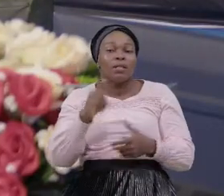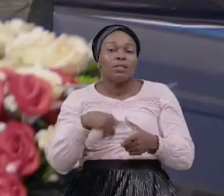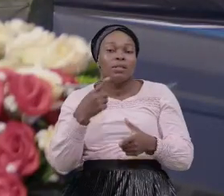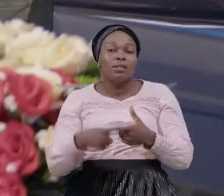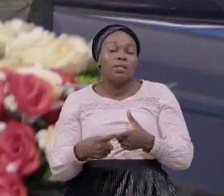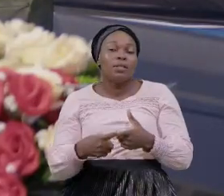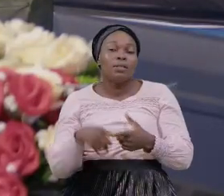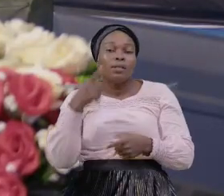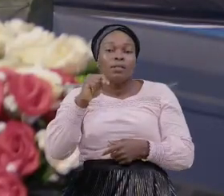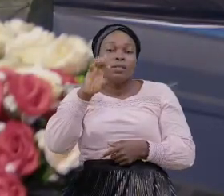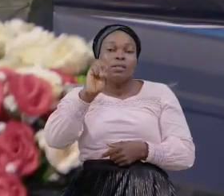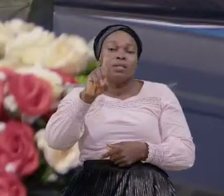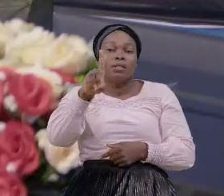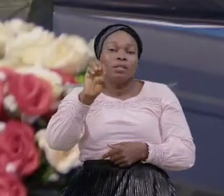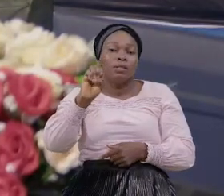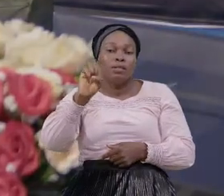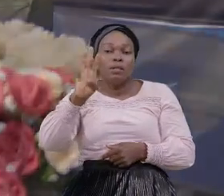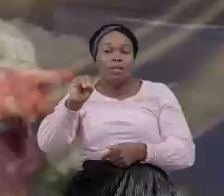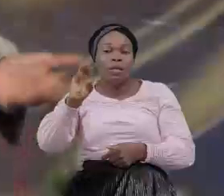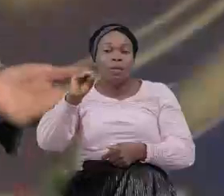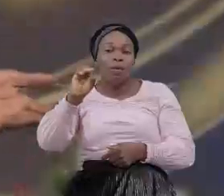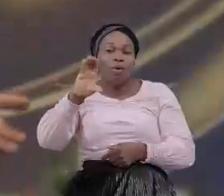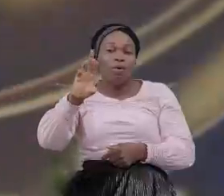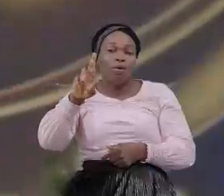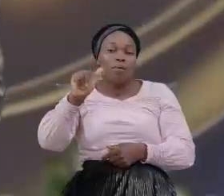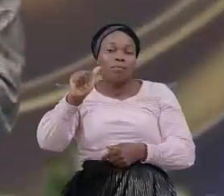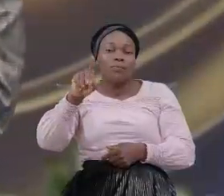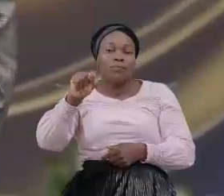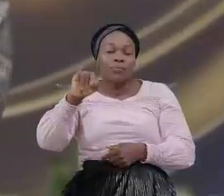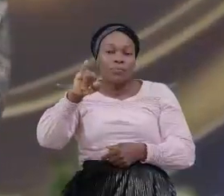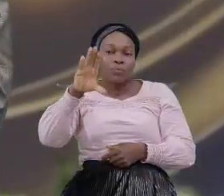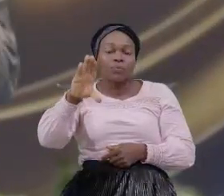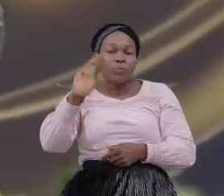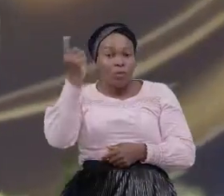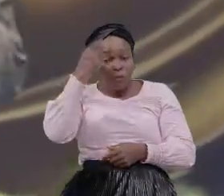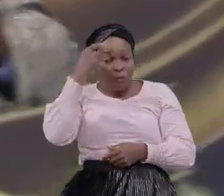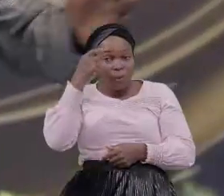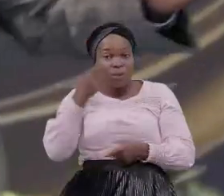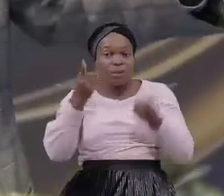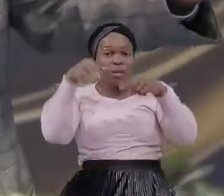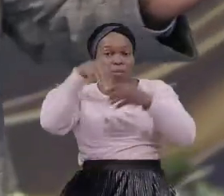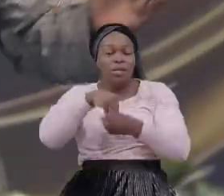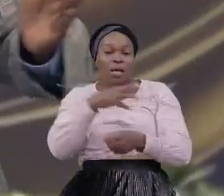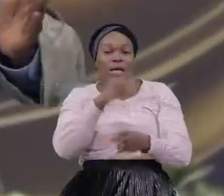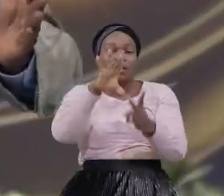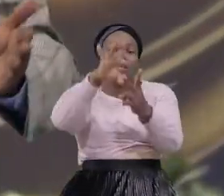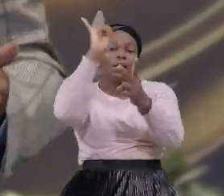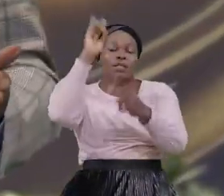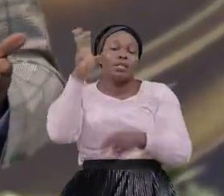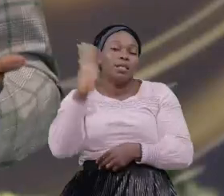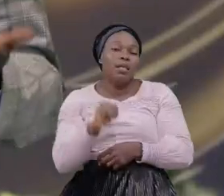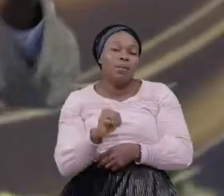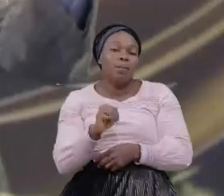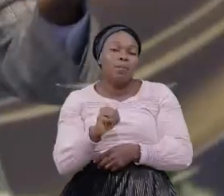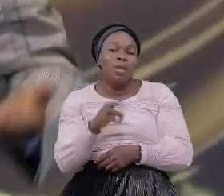Democratic government came in. We elected them. And now we're here. And within these few